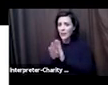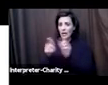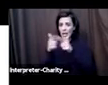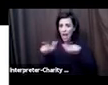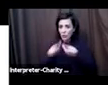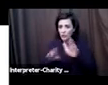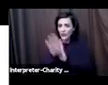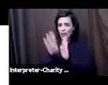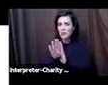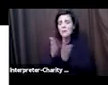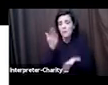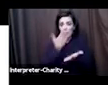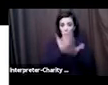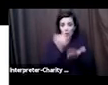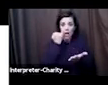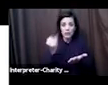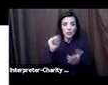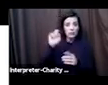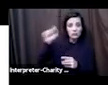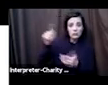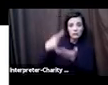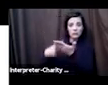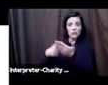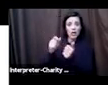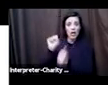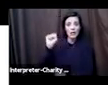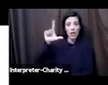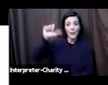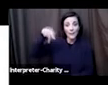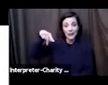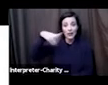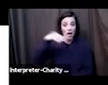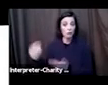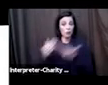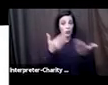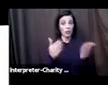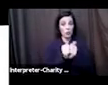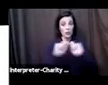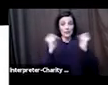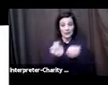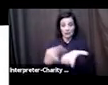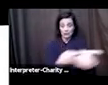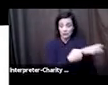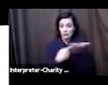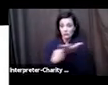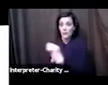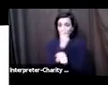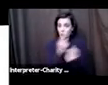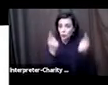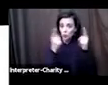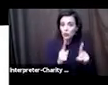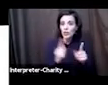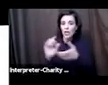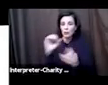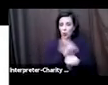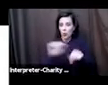maybe run those things by the SLP, make sure everyone on the team is on board and collaborating, of course.